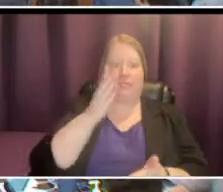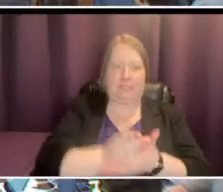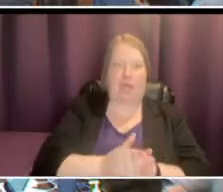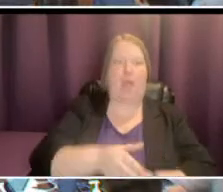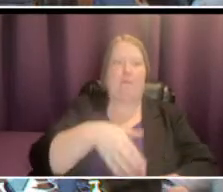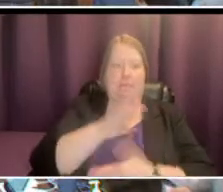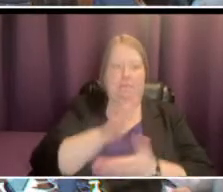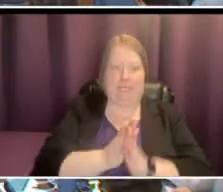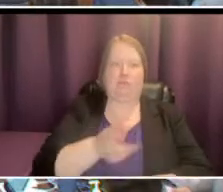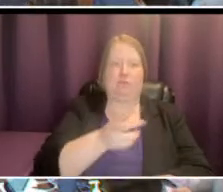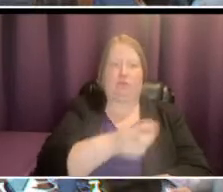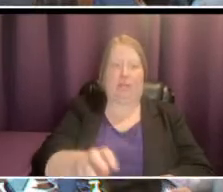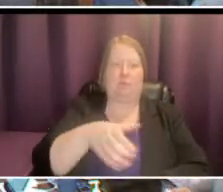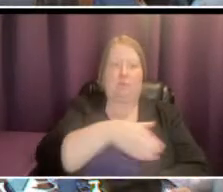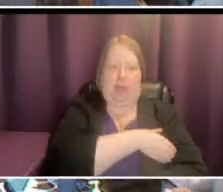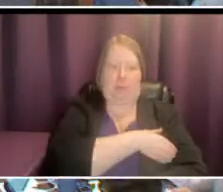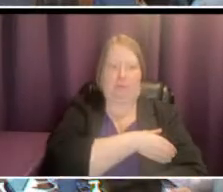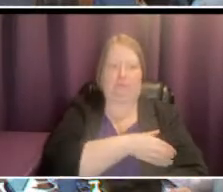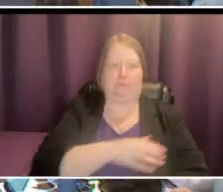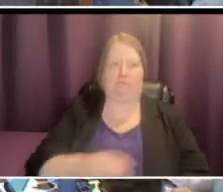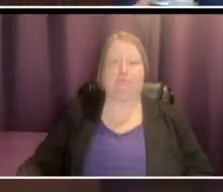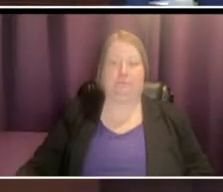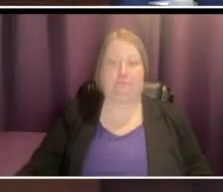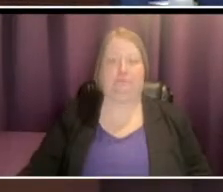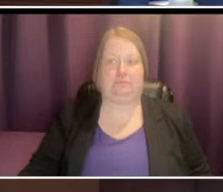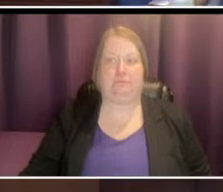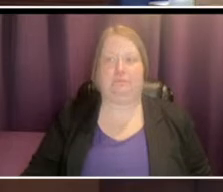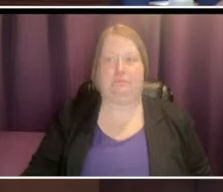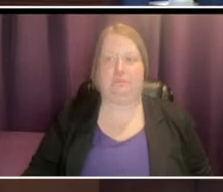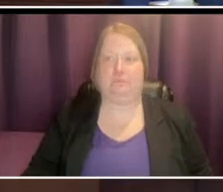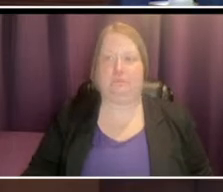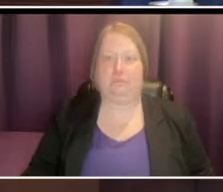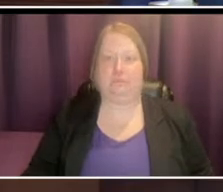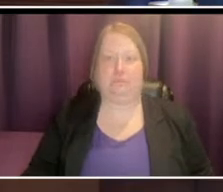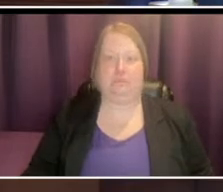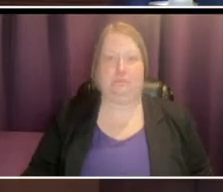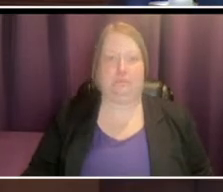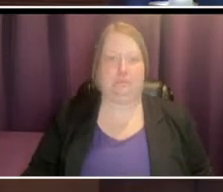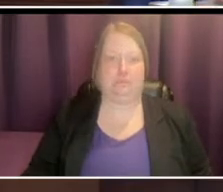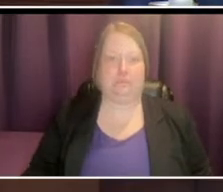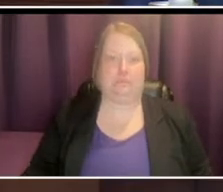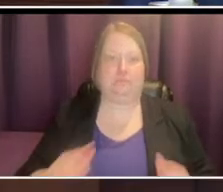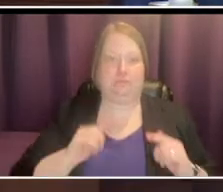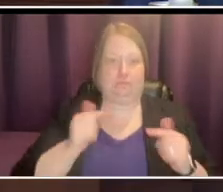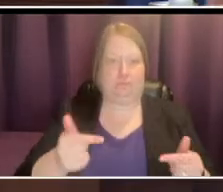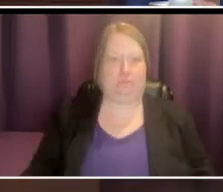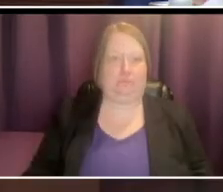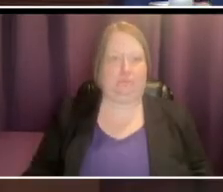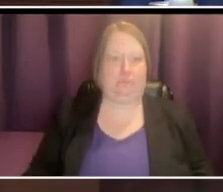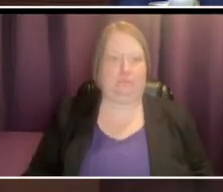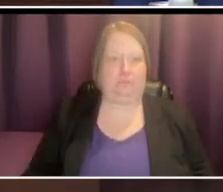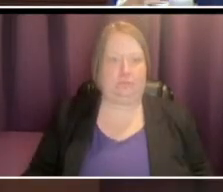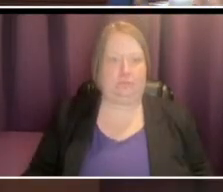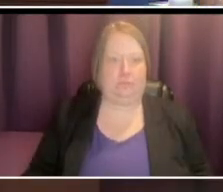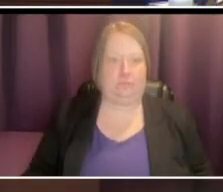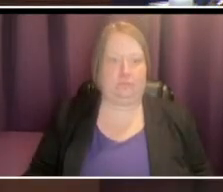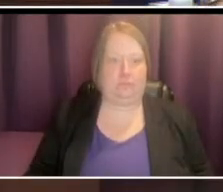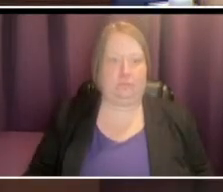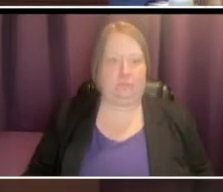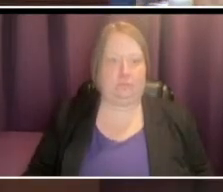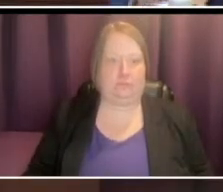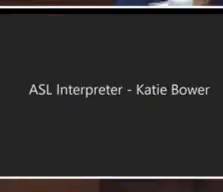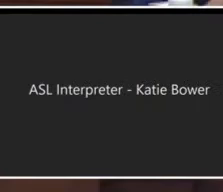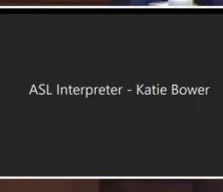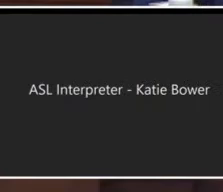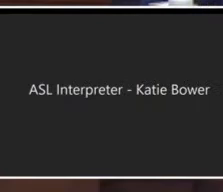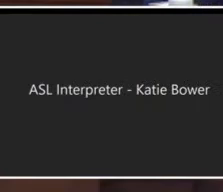Gentleman yields back. At this point in our meeting, we'll take a brief recess. Pursuant to the order